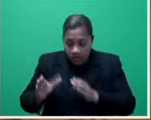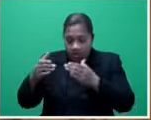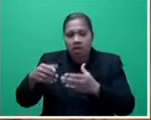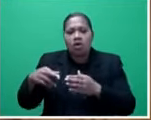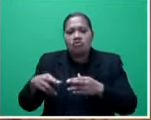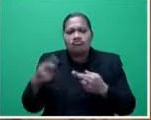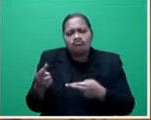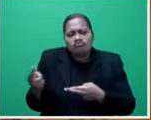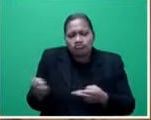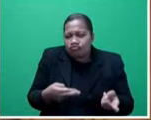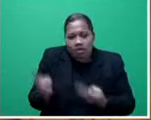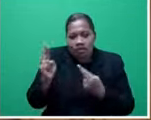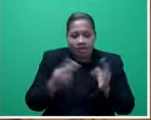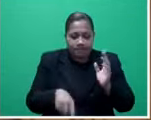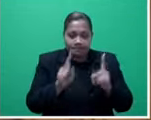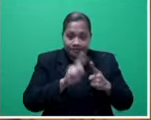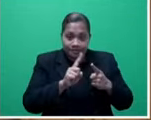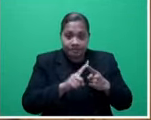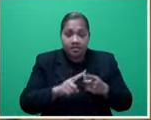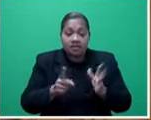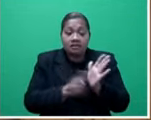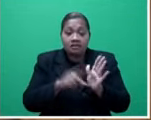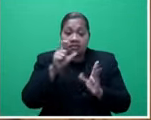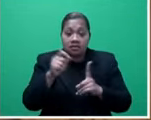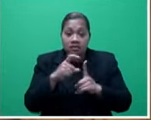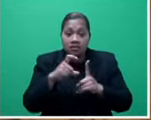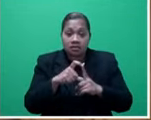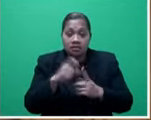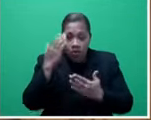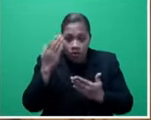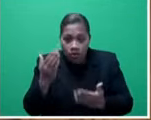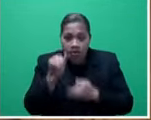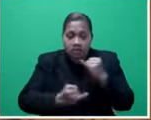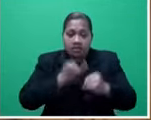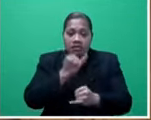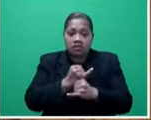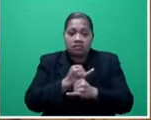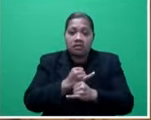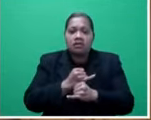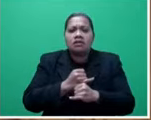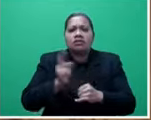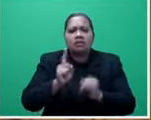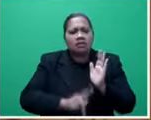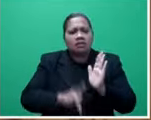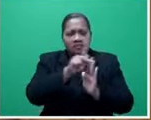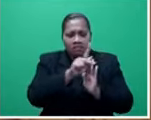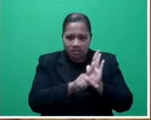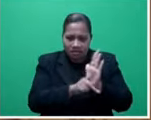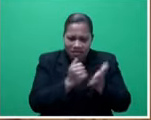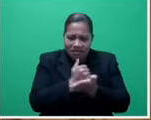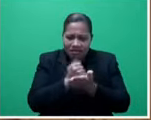one, that NCPD honours the international and regional commitments through national policies and action plans that are recognized